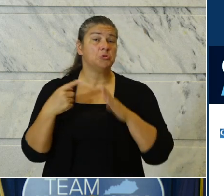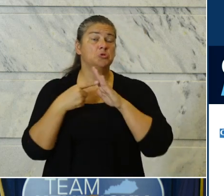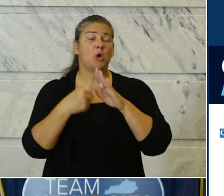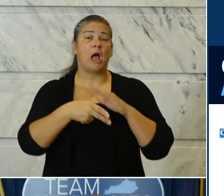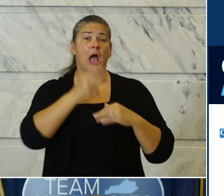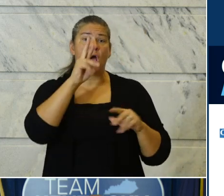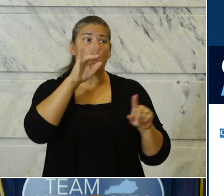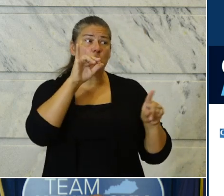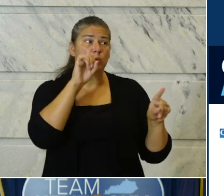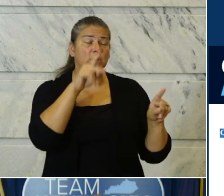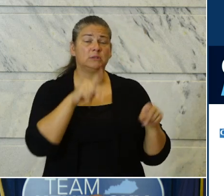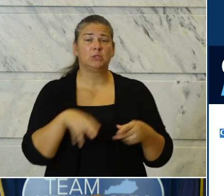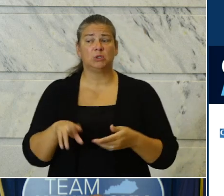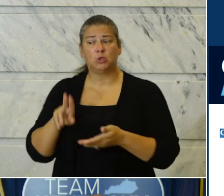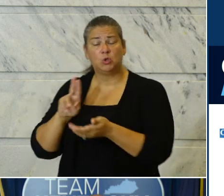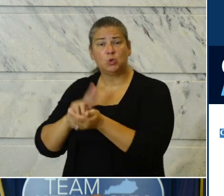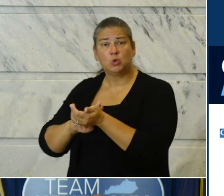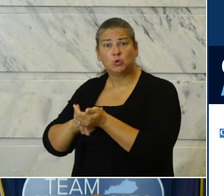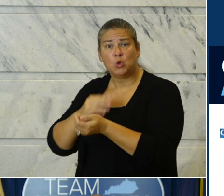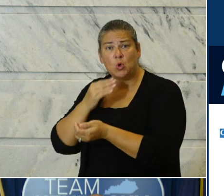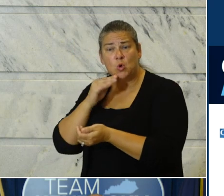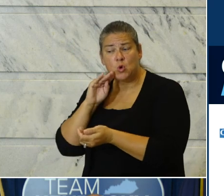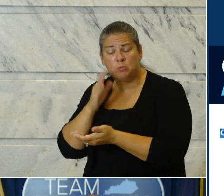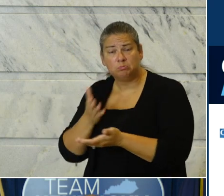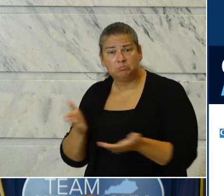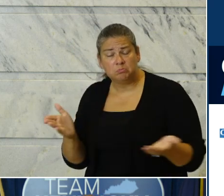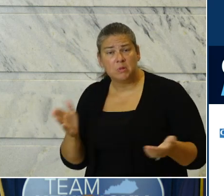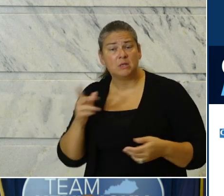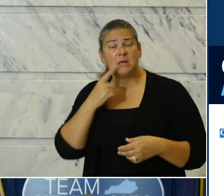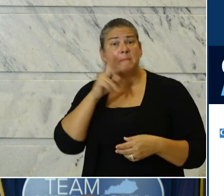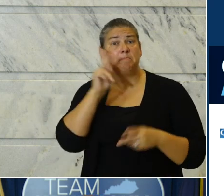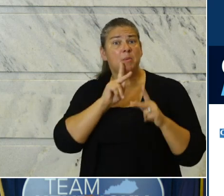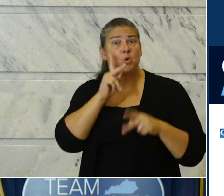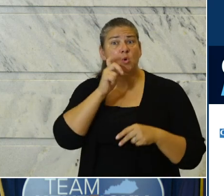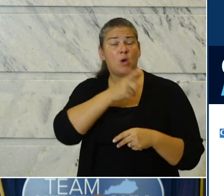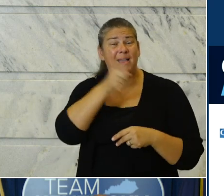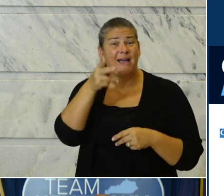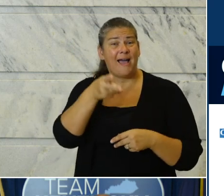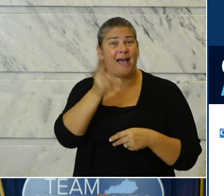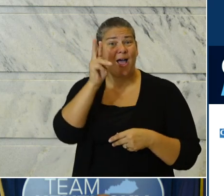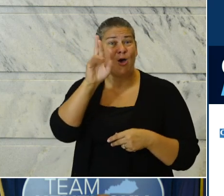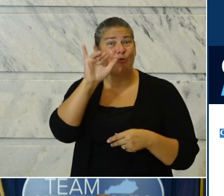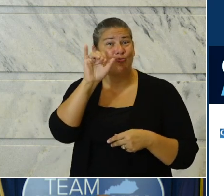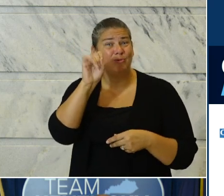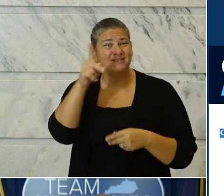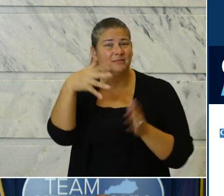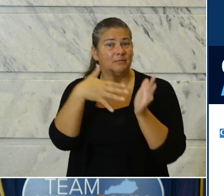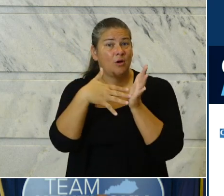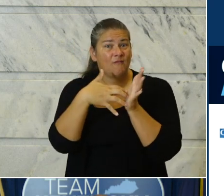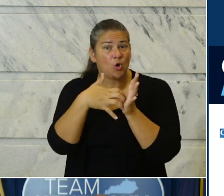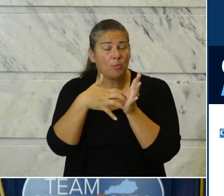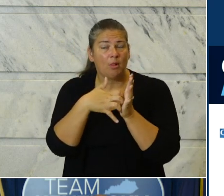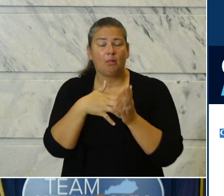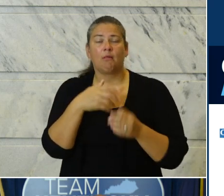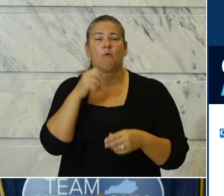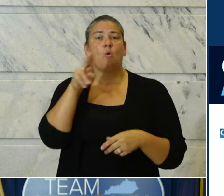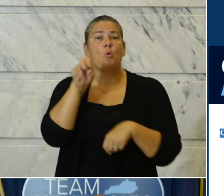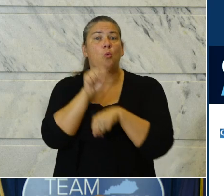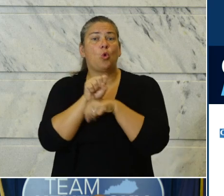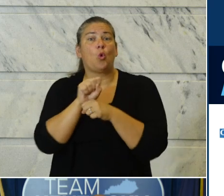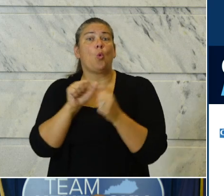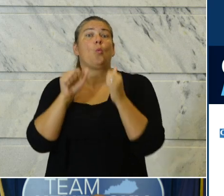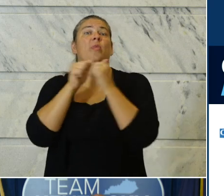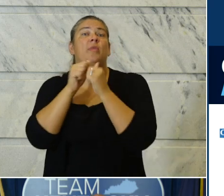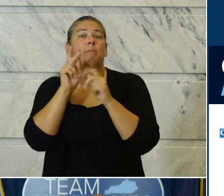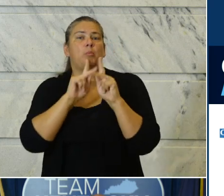homes and actually says that for people who are in high-risk populations or who work with people in high-risk populations, you should